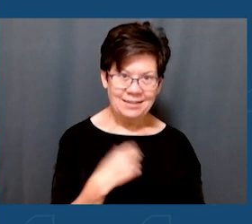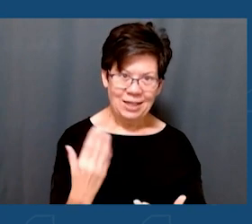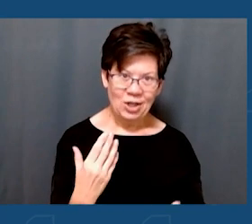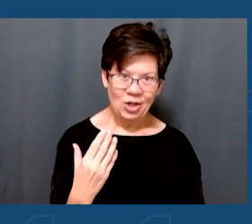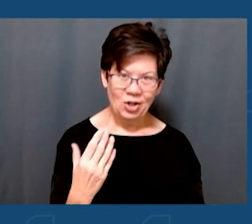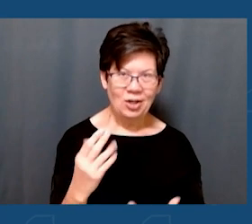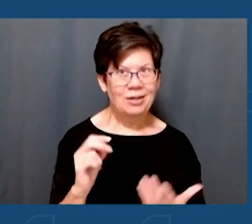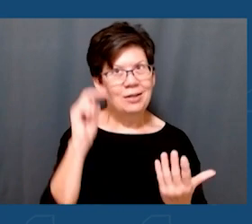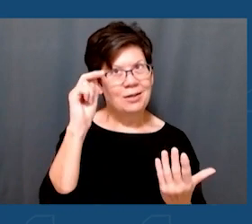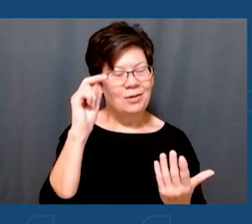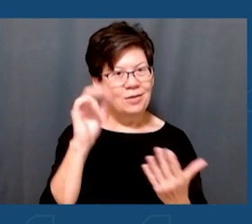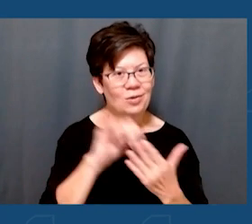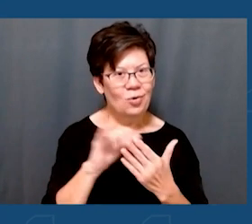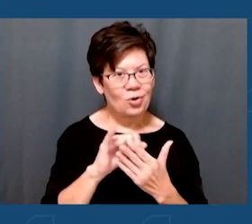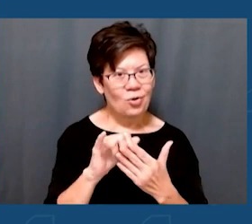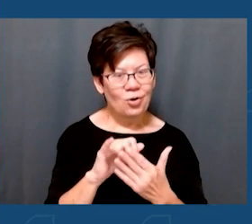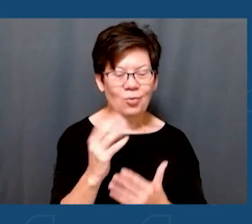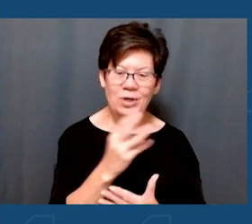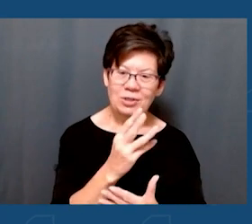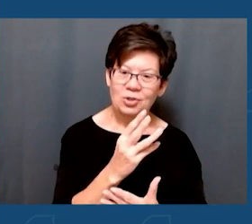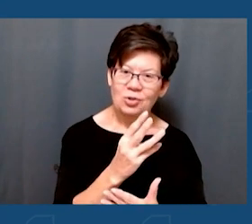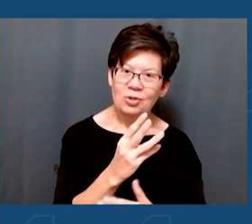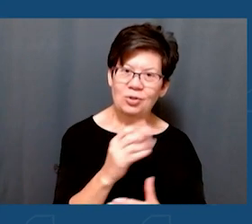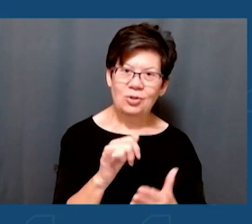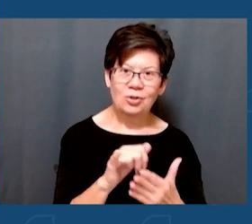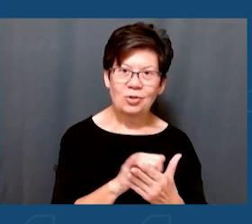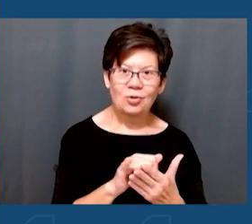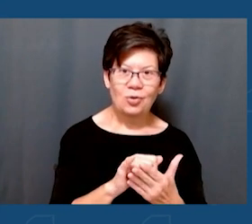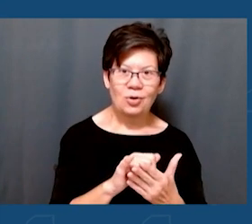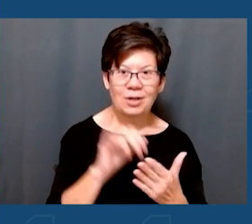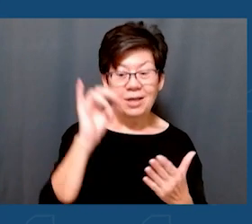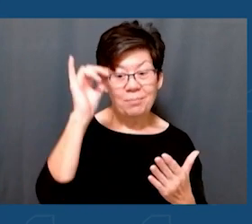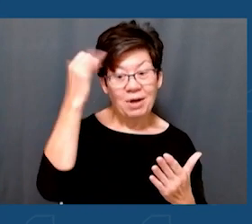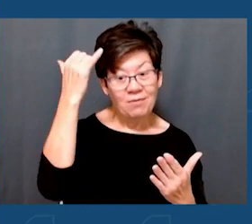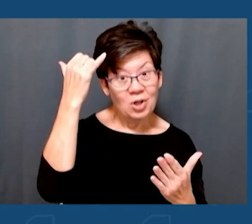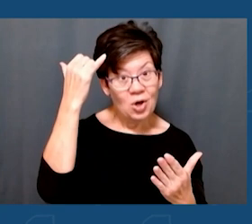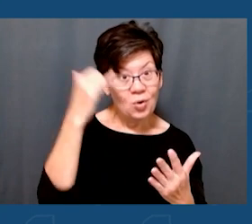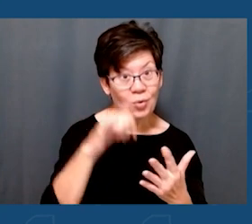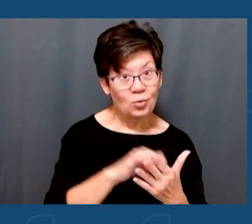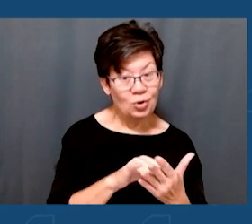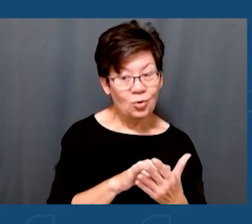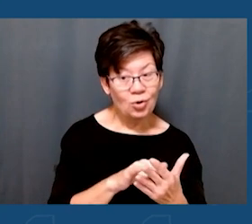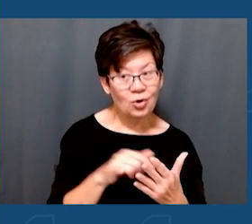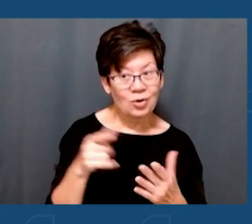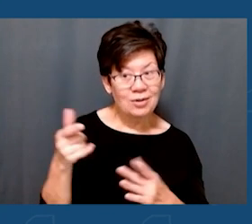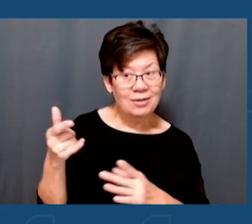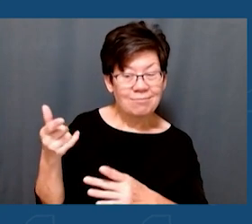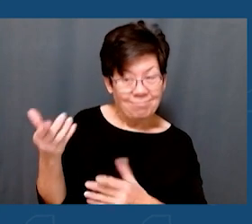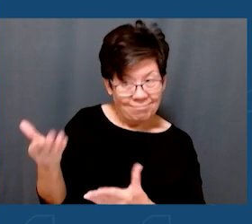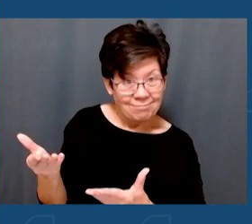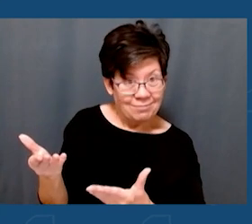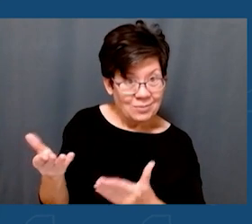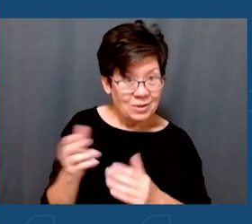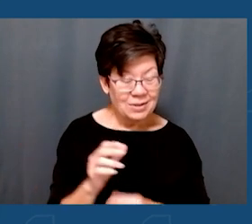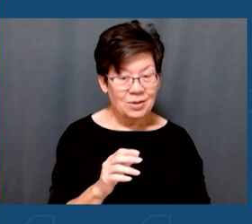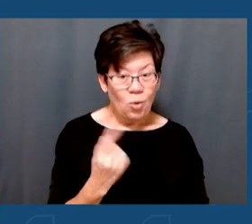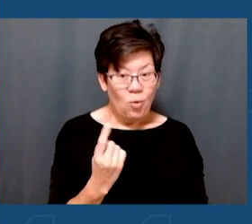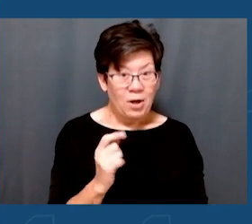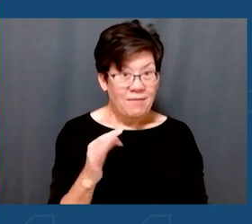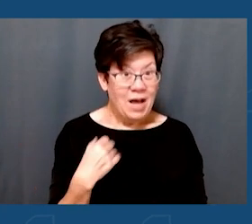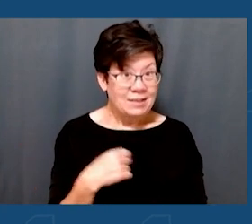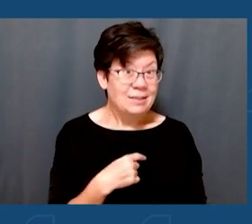York, in Western New York, in Buffalo, New York. She is one of us, and she